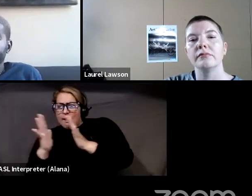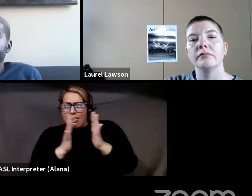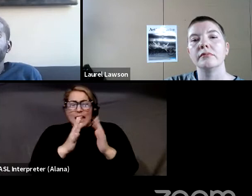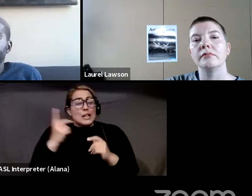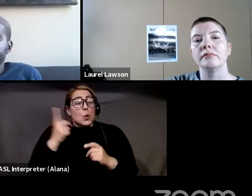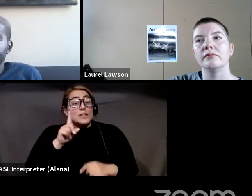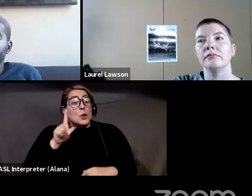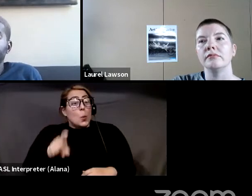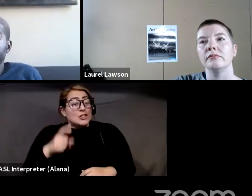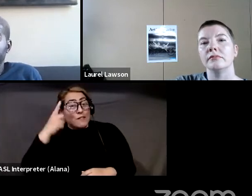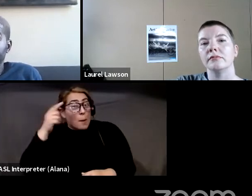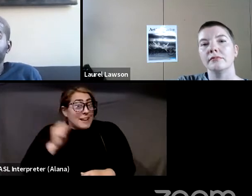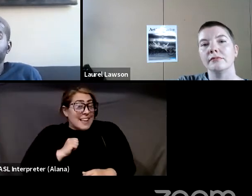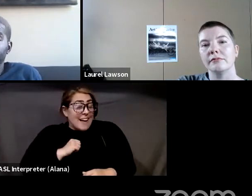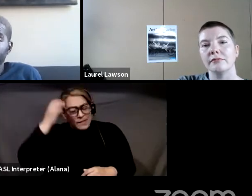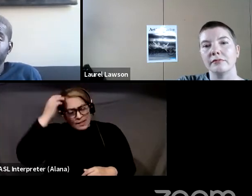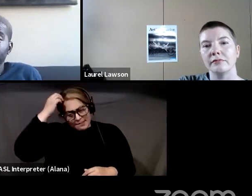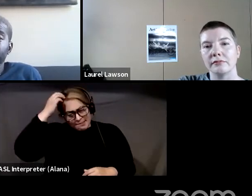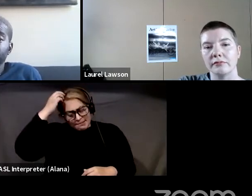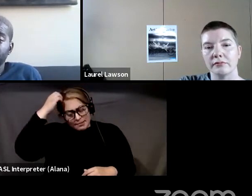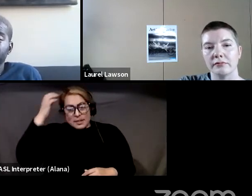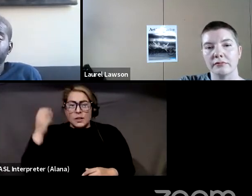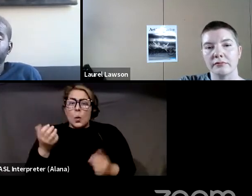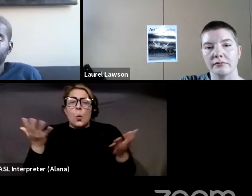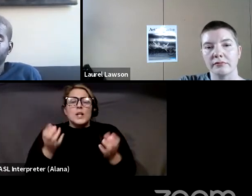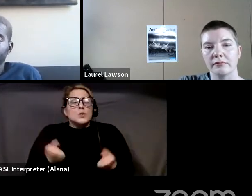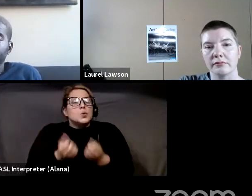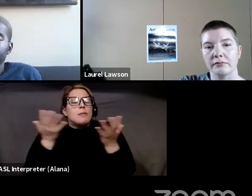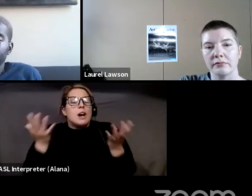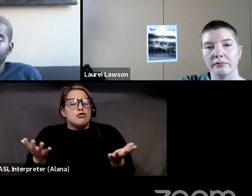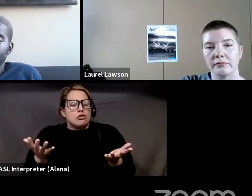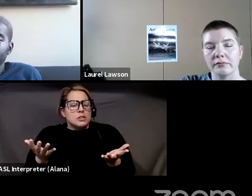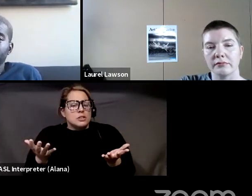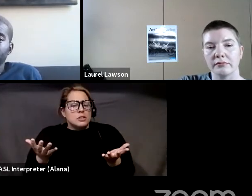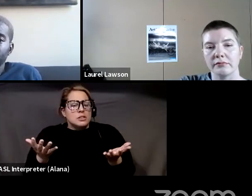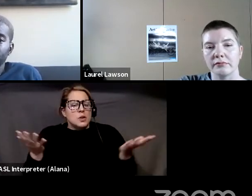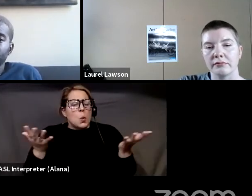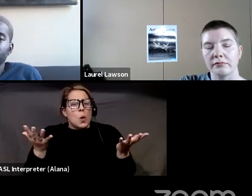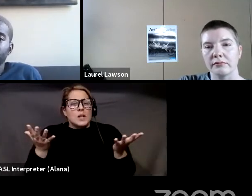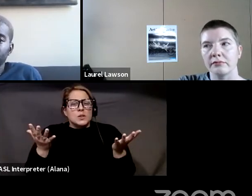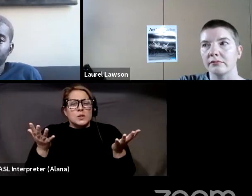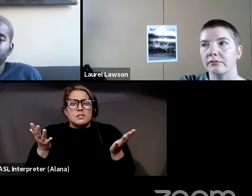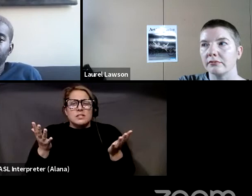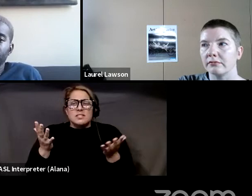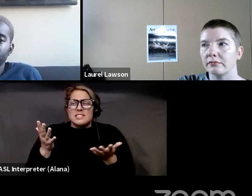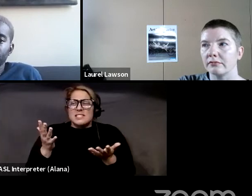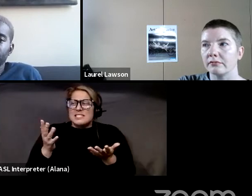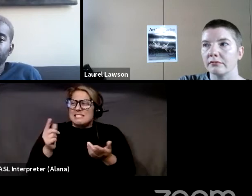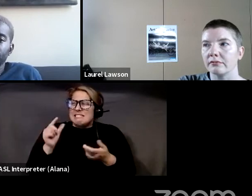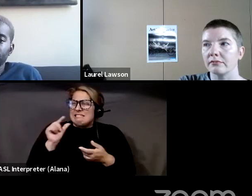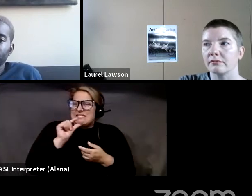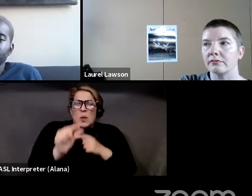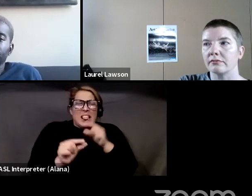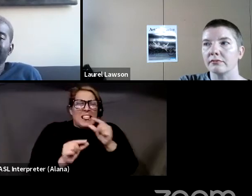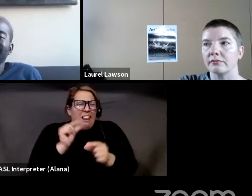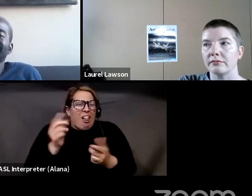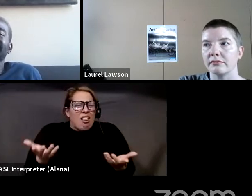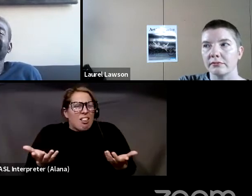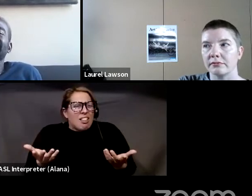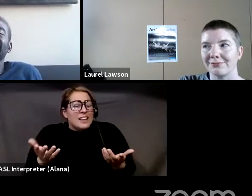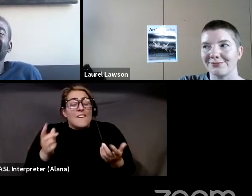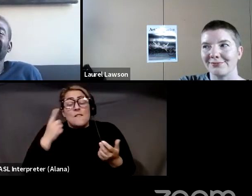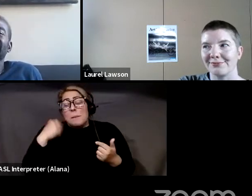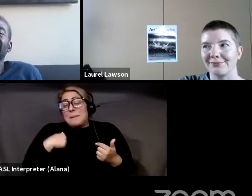question for myself, right? What's too much? What's too little? Probably never what's too little with me,